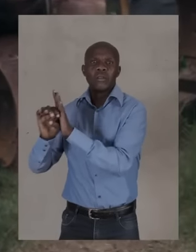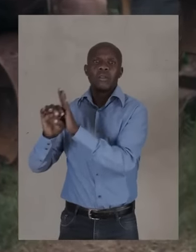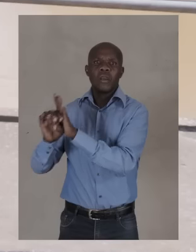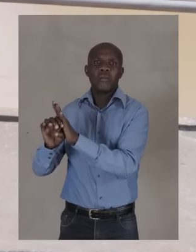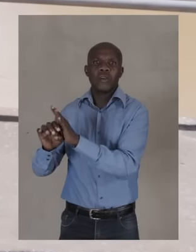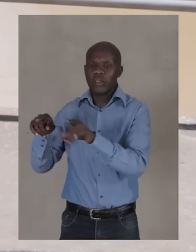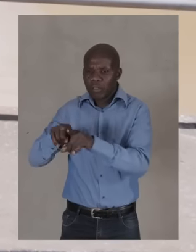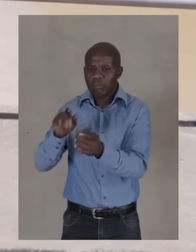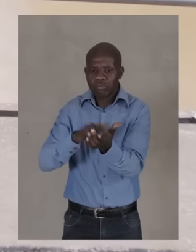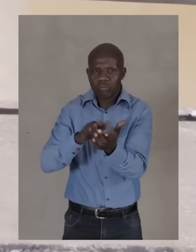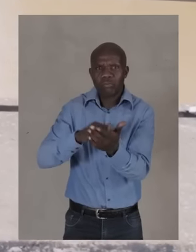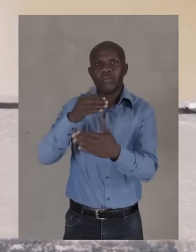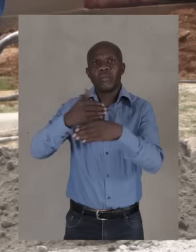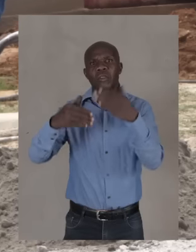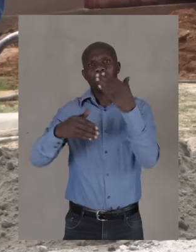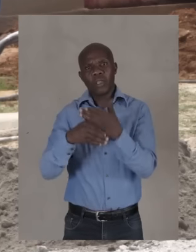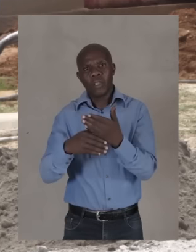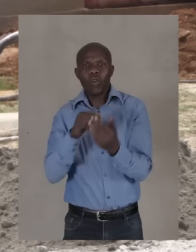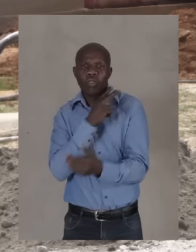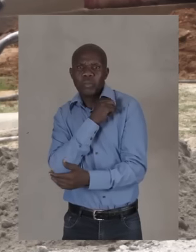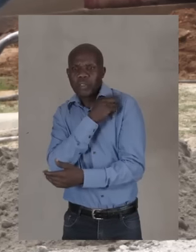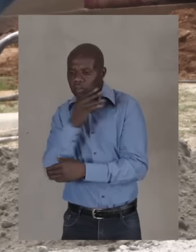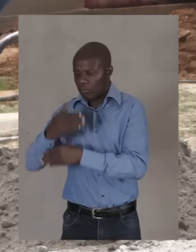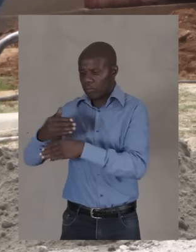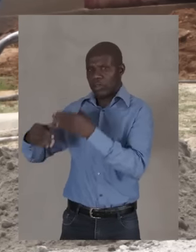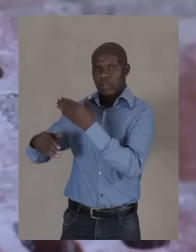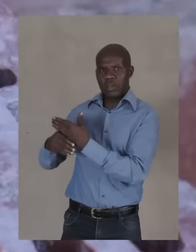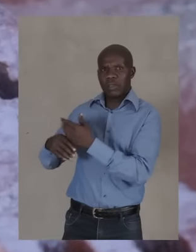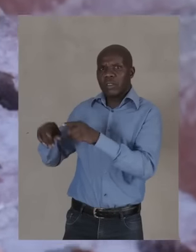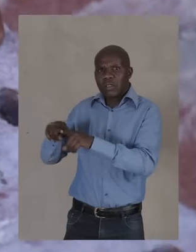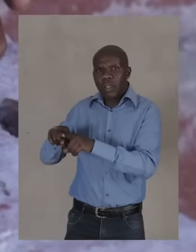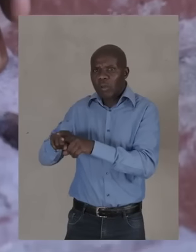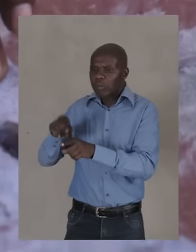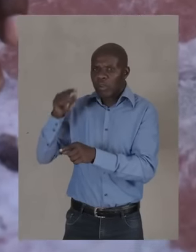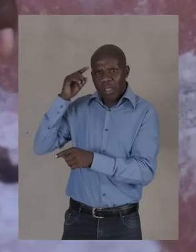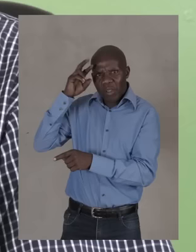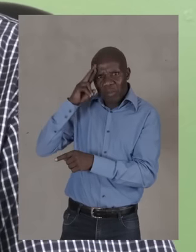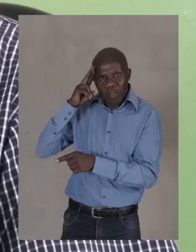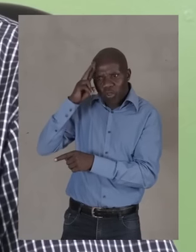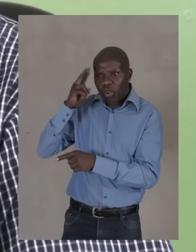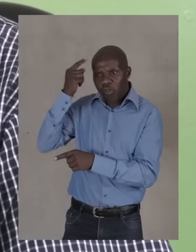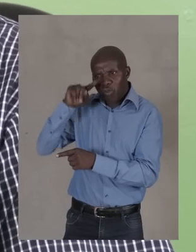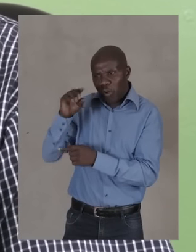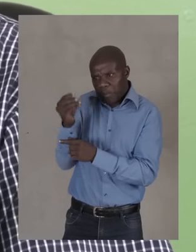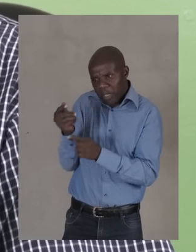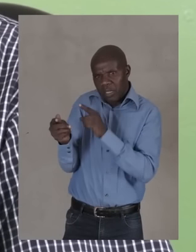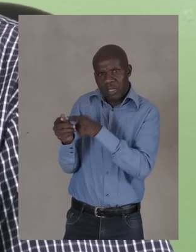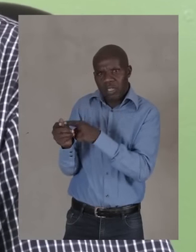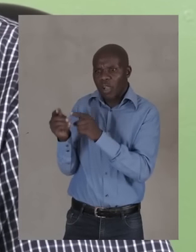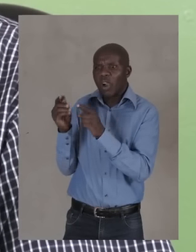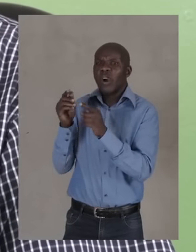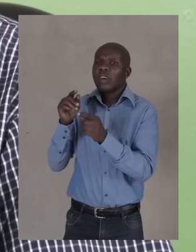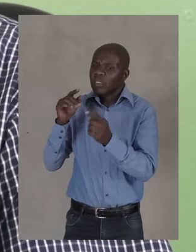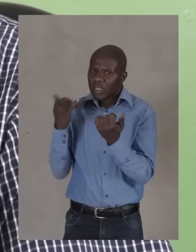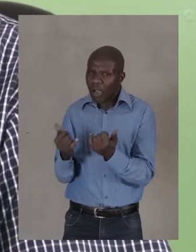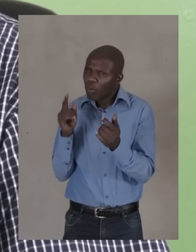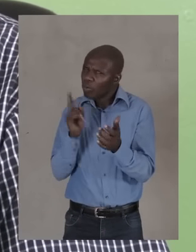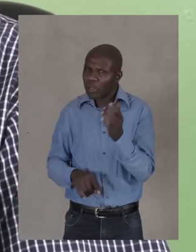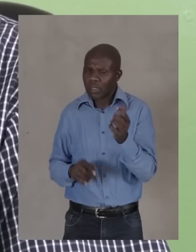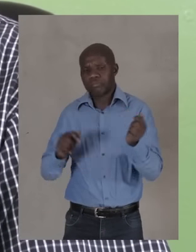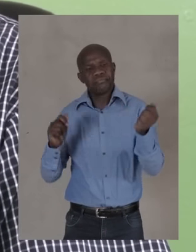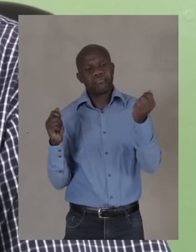for example, bridge rehabilitation, school construction, hospital construction. So the scope of work that CDF can now